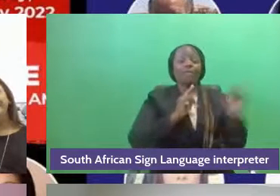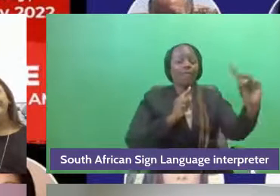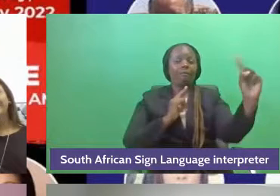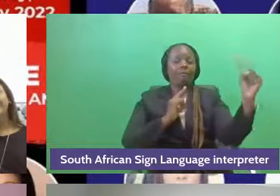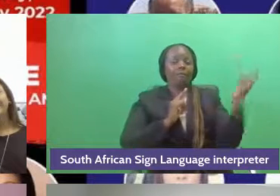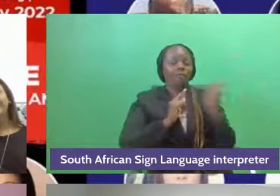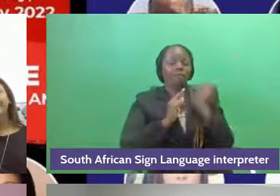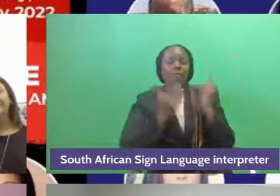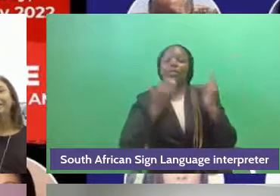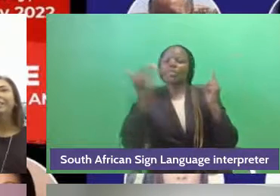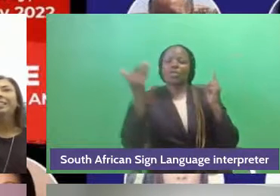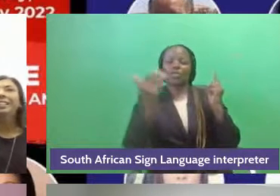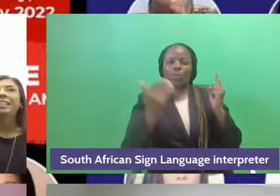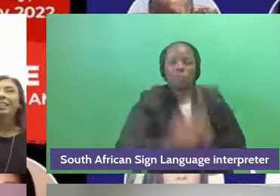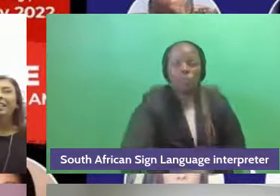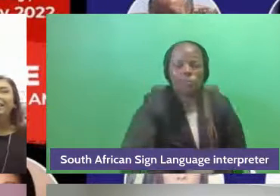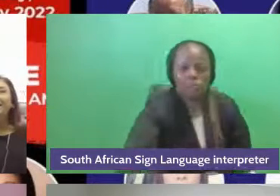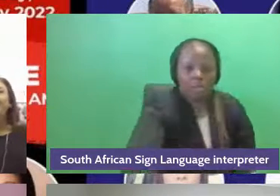Okay.